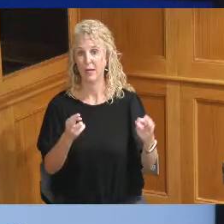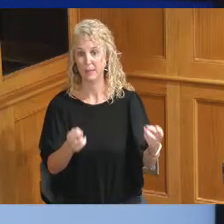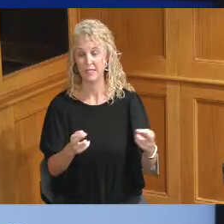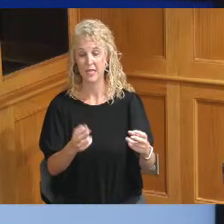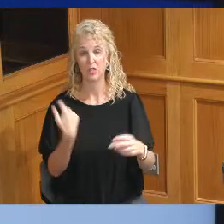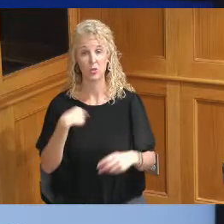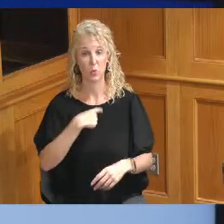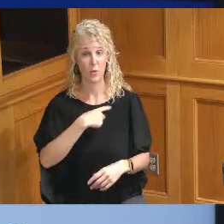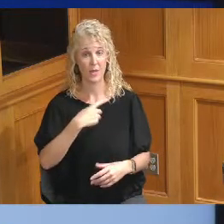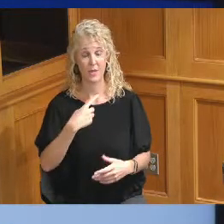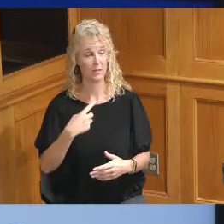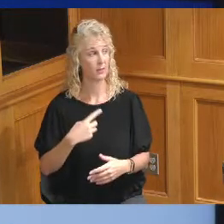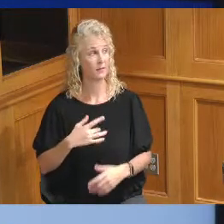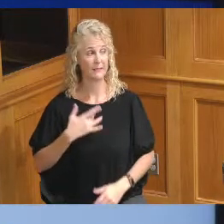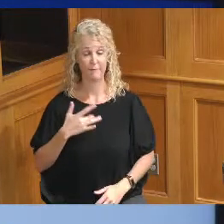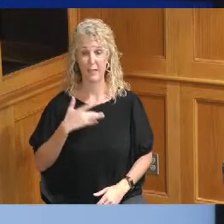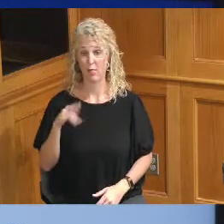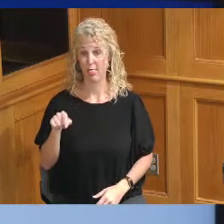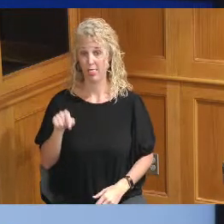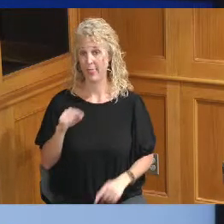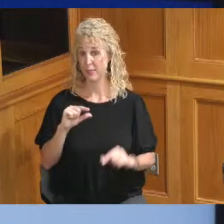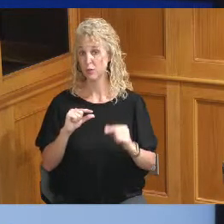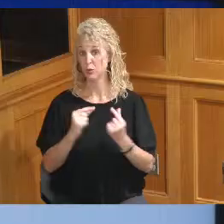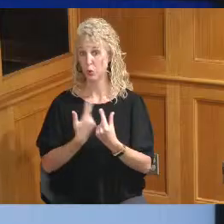We believe this group is